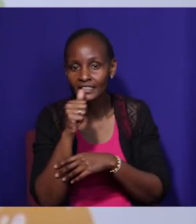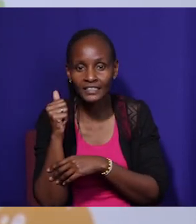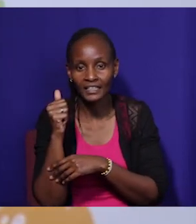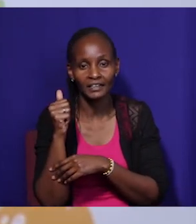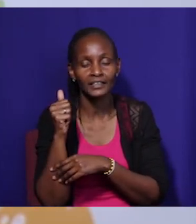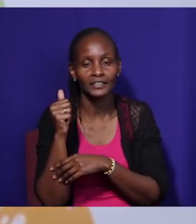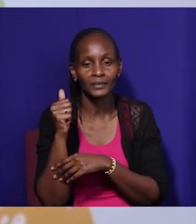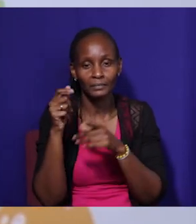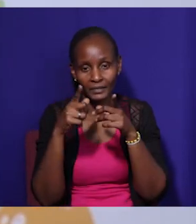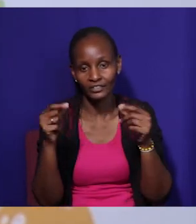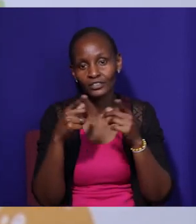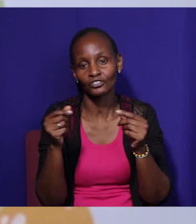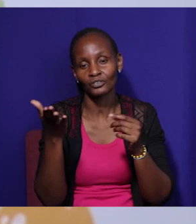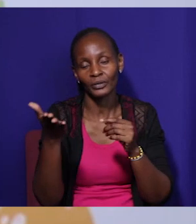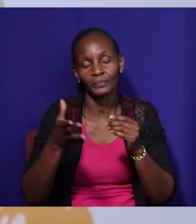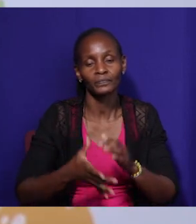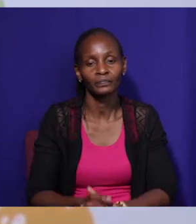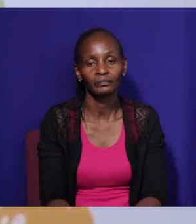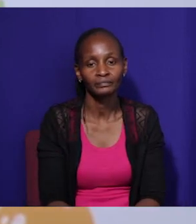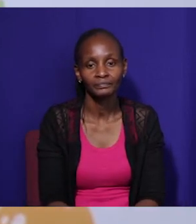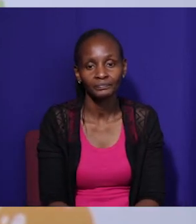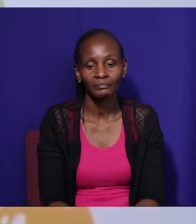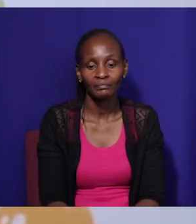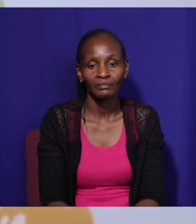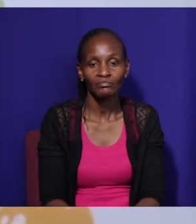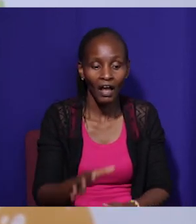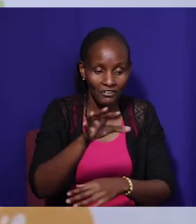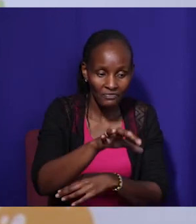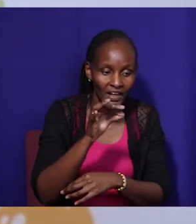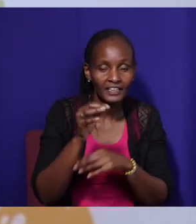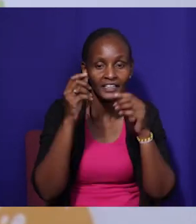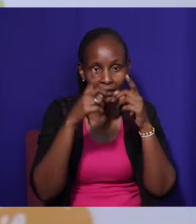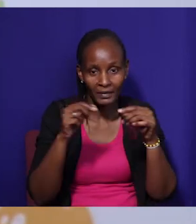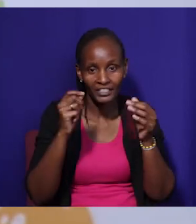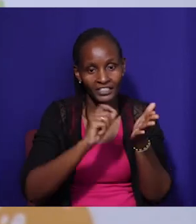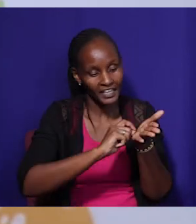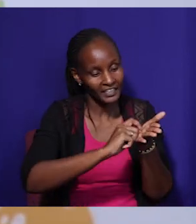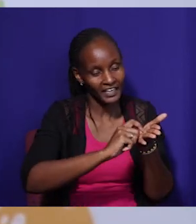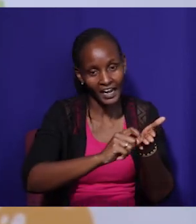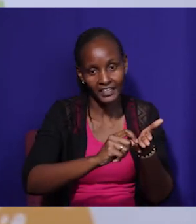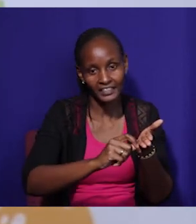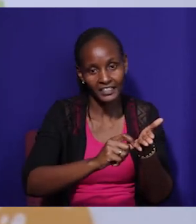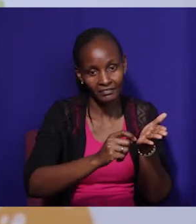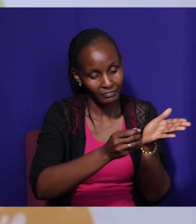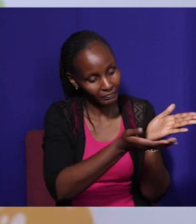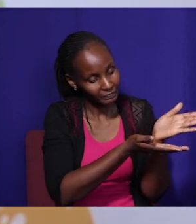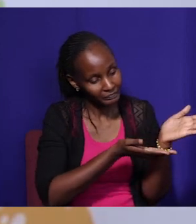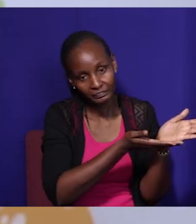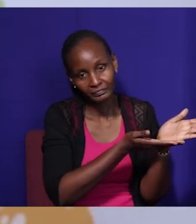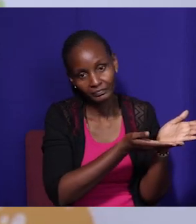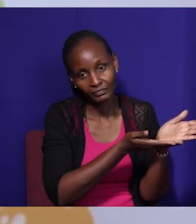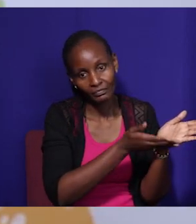out. There is a message there. Find the message and write it down